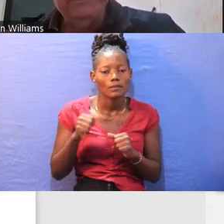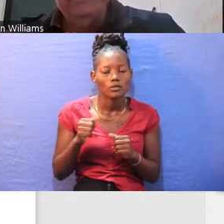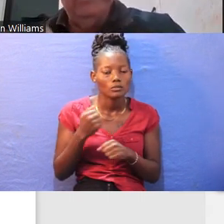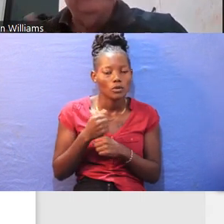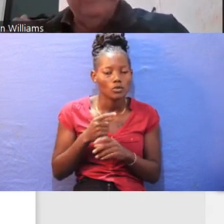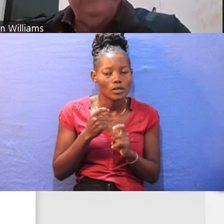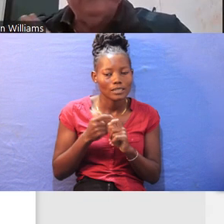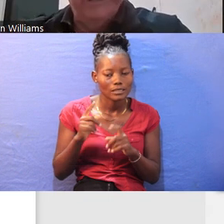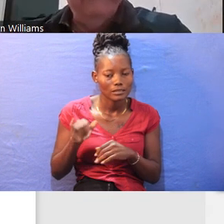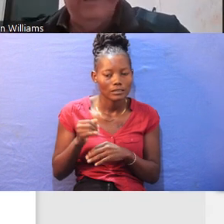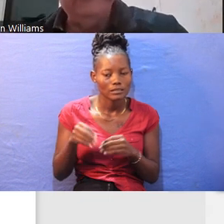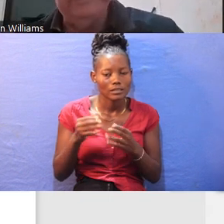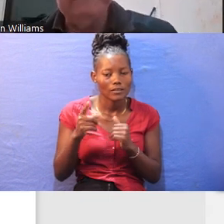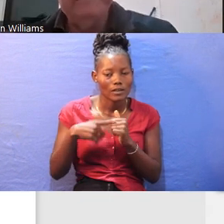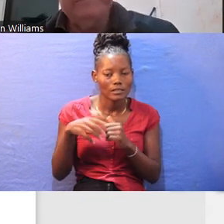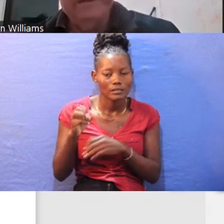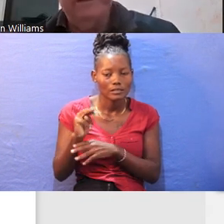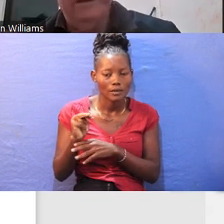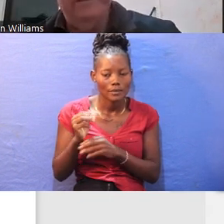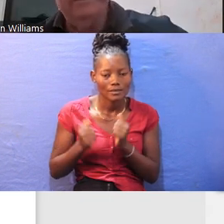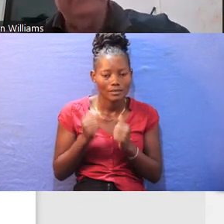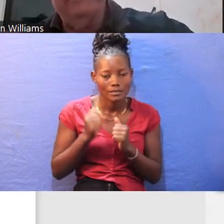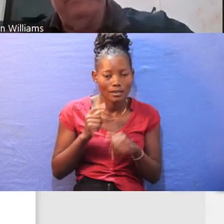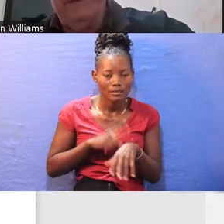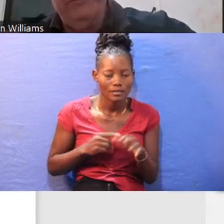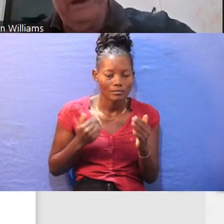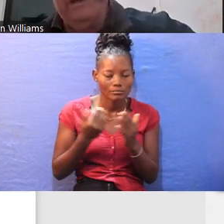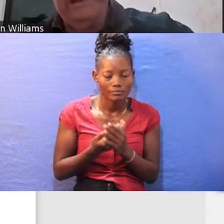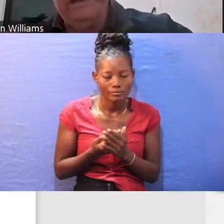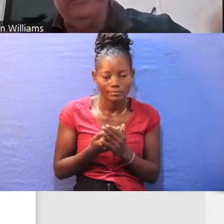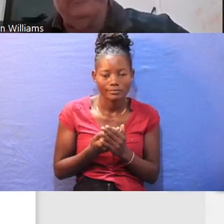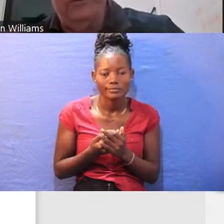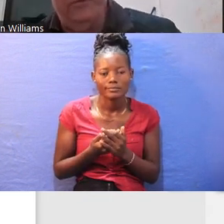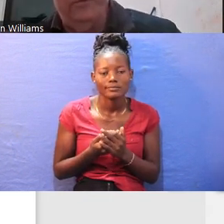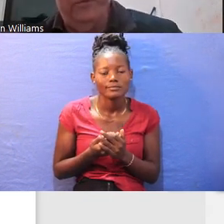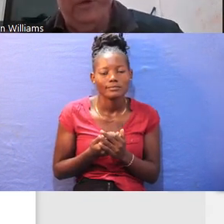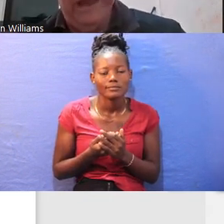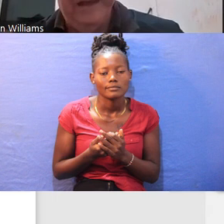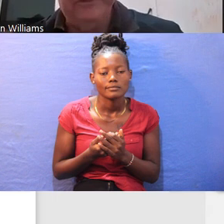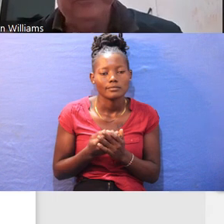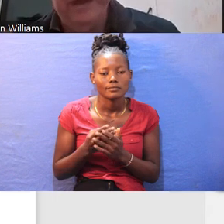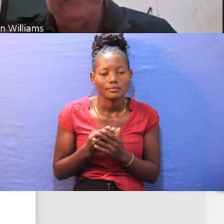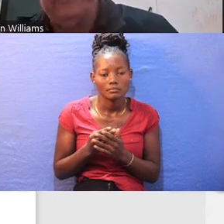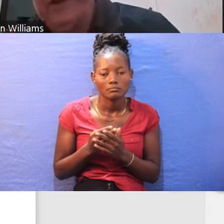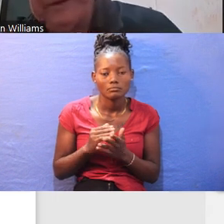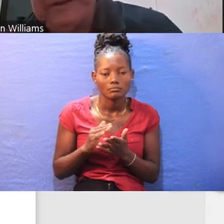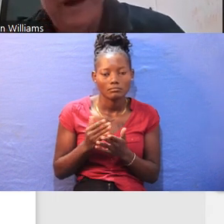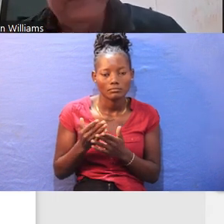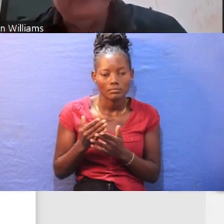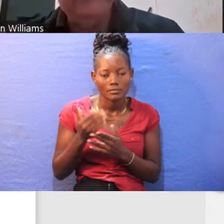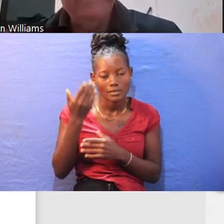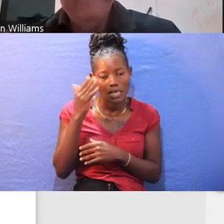run, as long as they reach top velocity. By the way, I don't know what access you have to